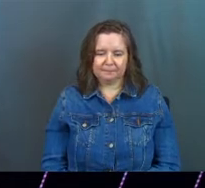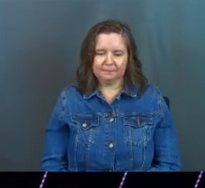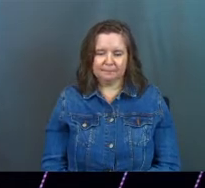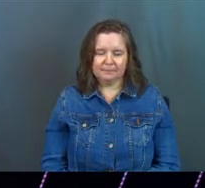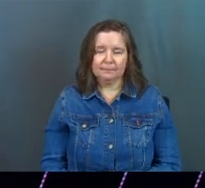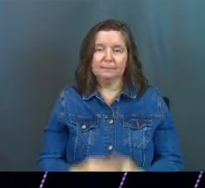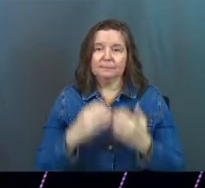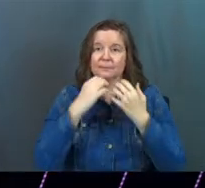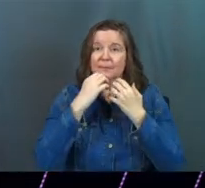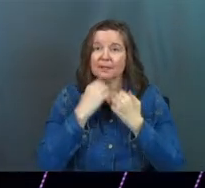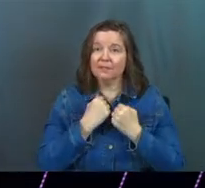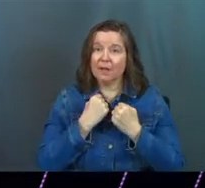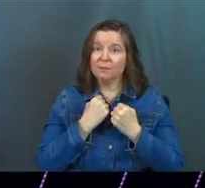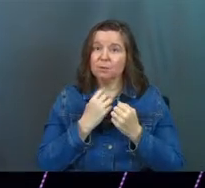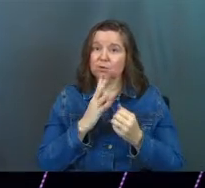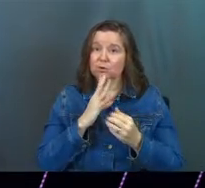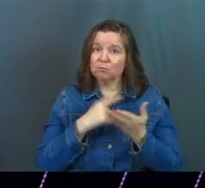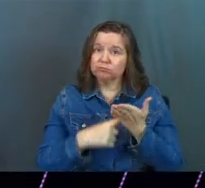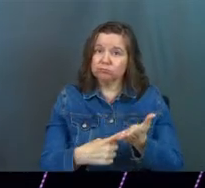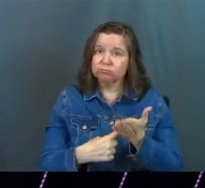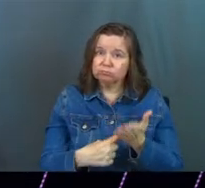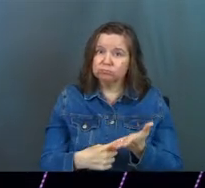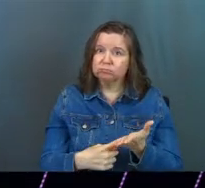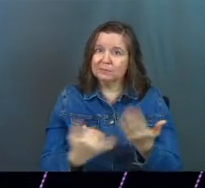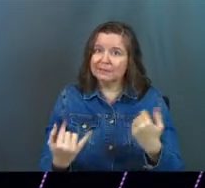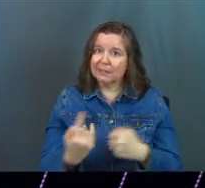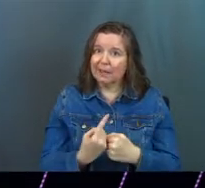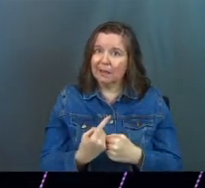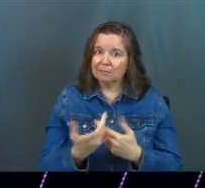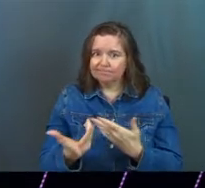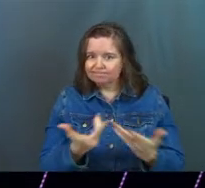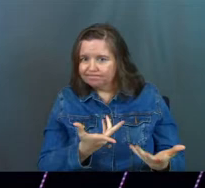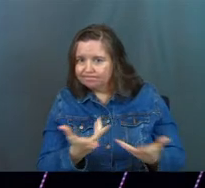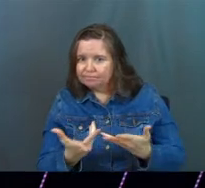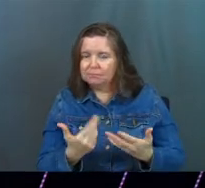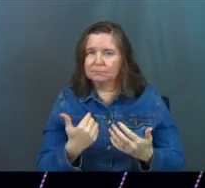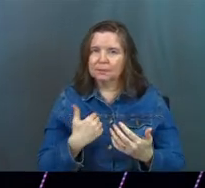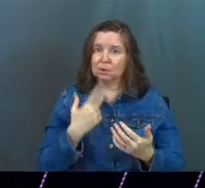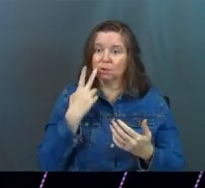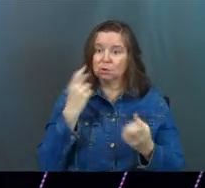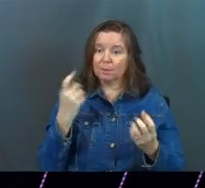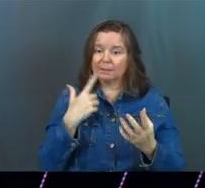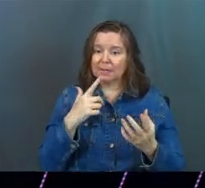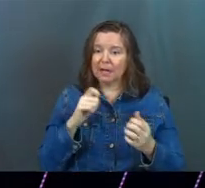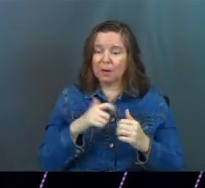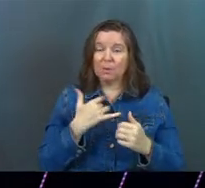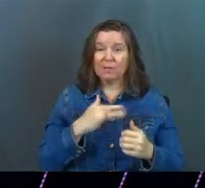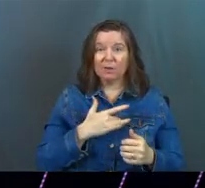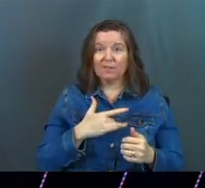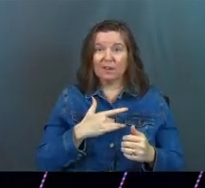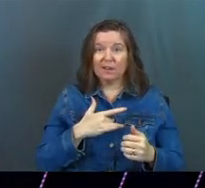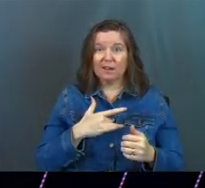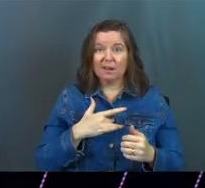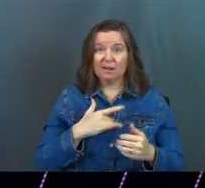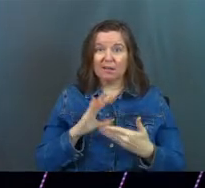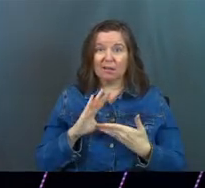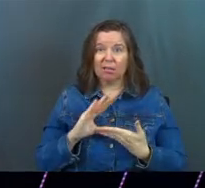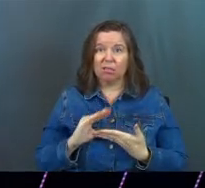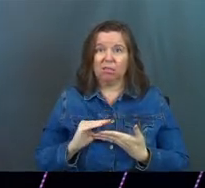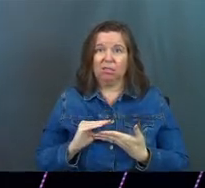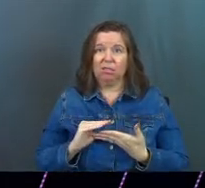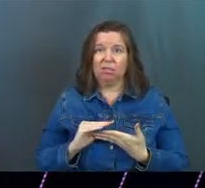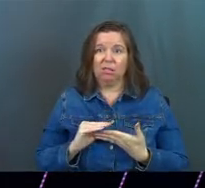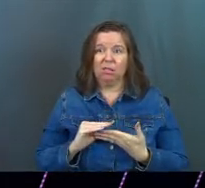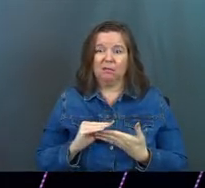Valuable to talk about over lunch today. Have that conversation. Because so much is going to be, how do we get back in that spin zone with each other? And knowing